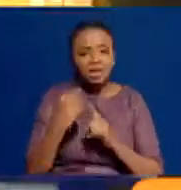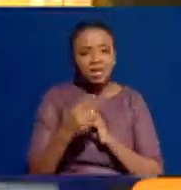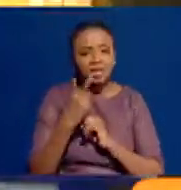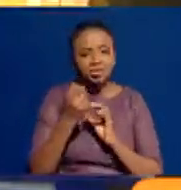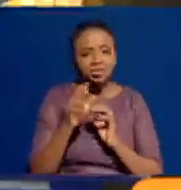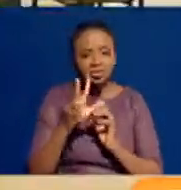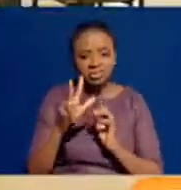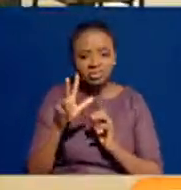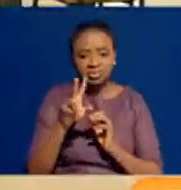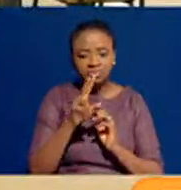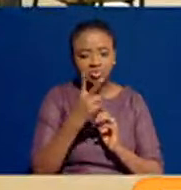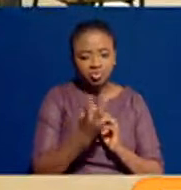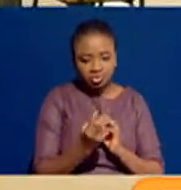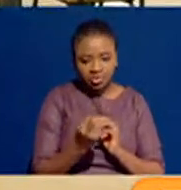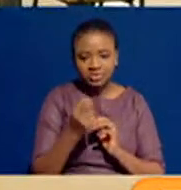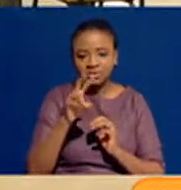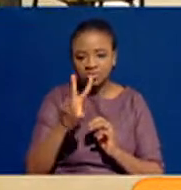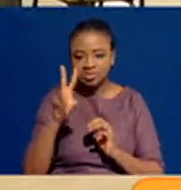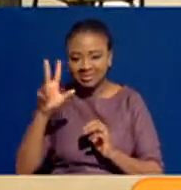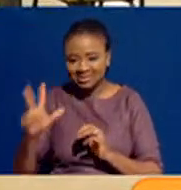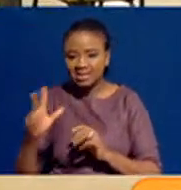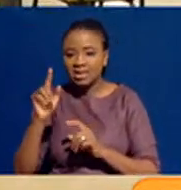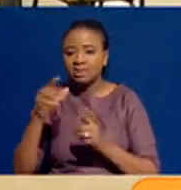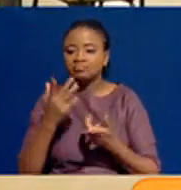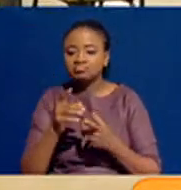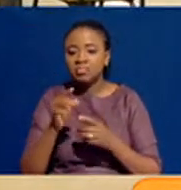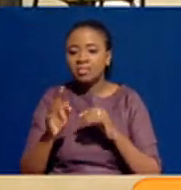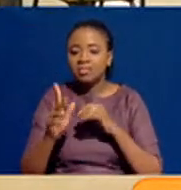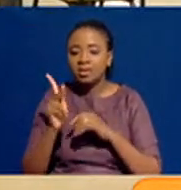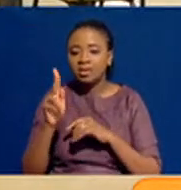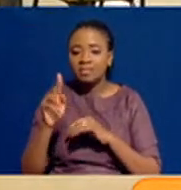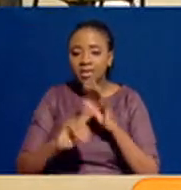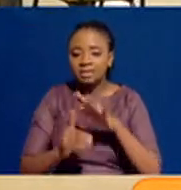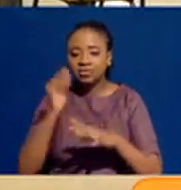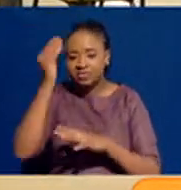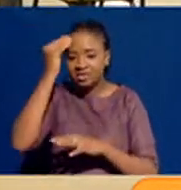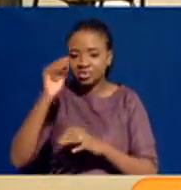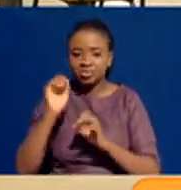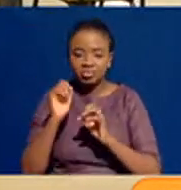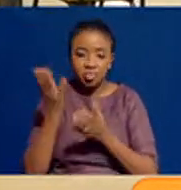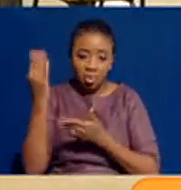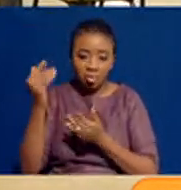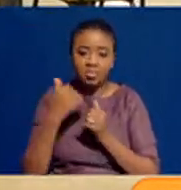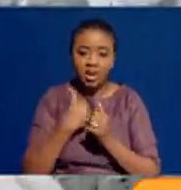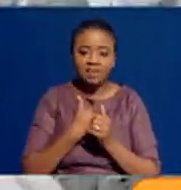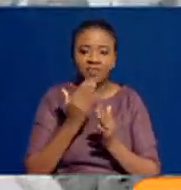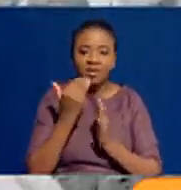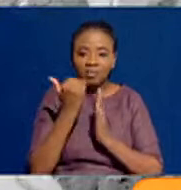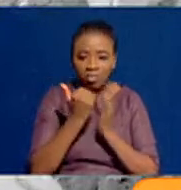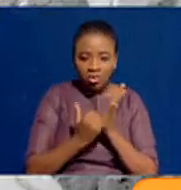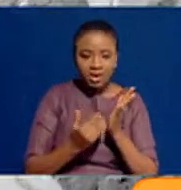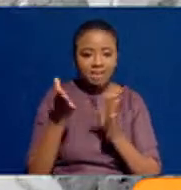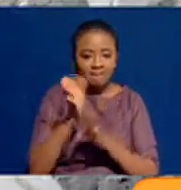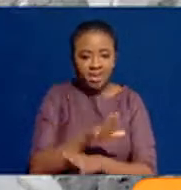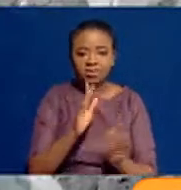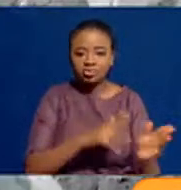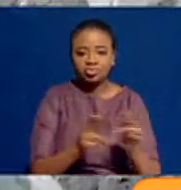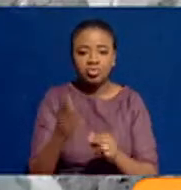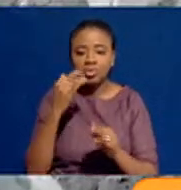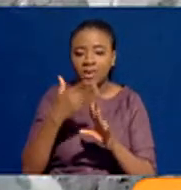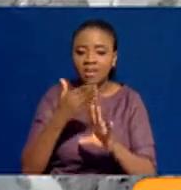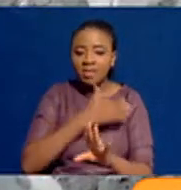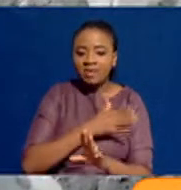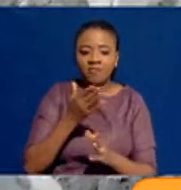of Education hopes to achieve a resumption to normalcy in the academic schedule that was disrupted by the COVID-19